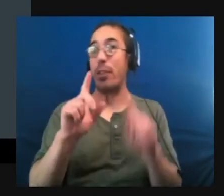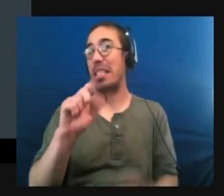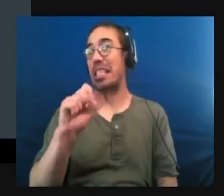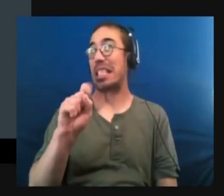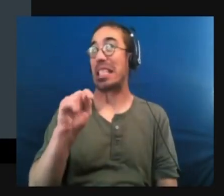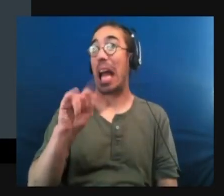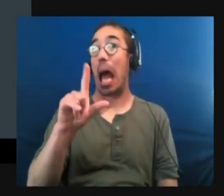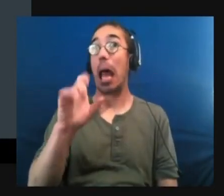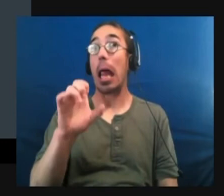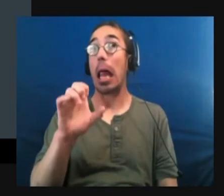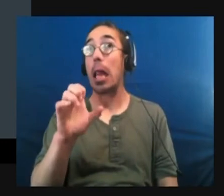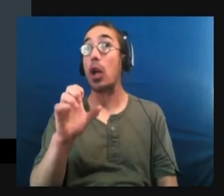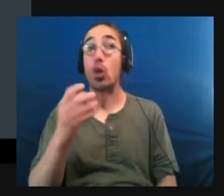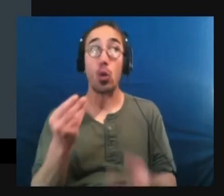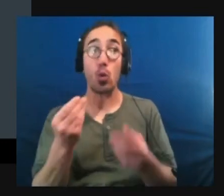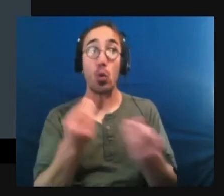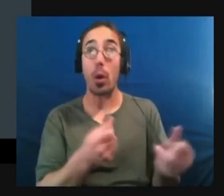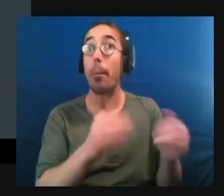And when